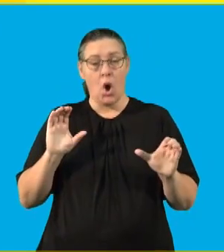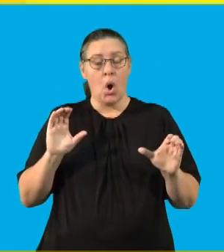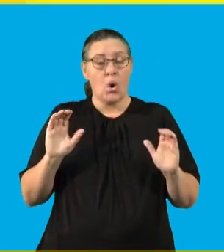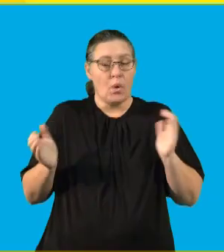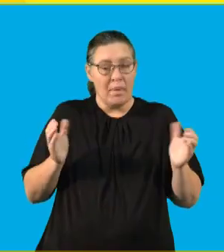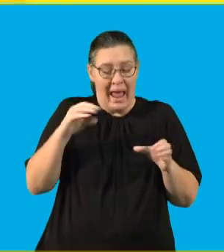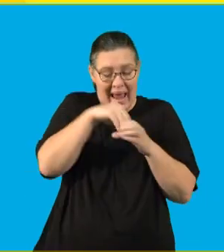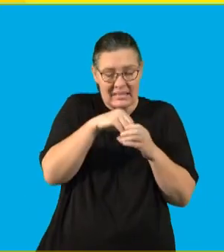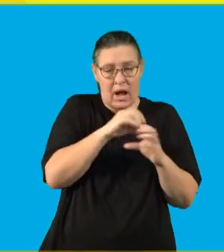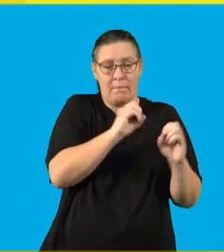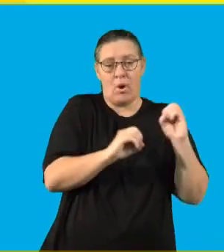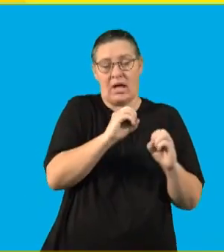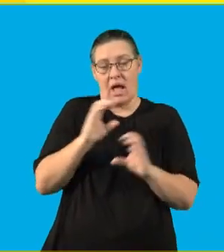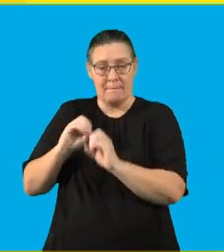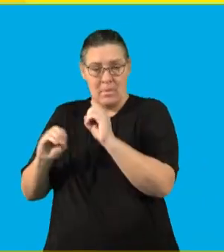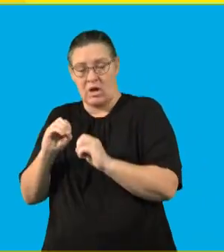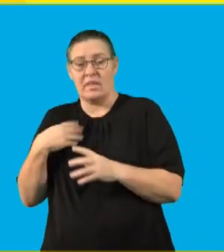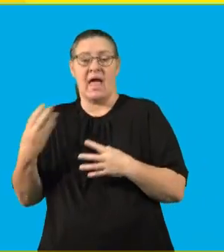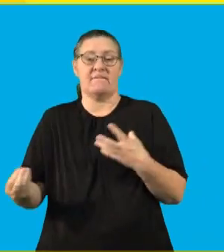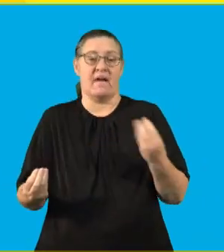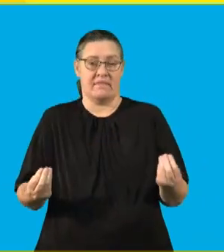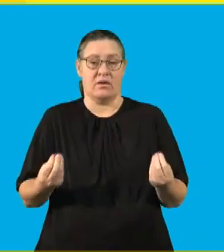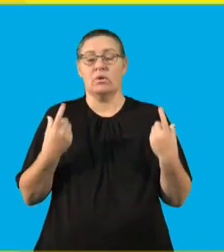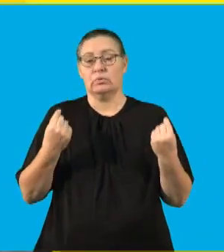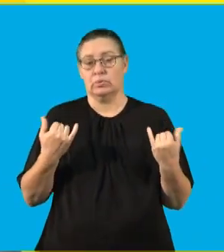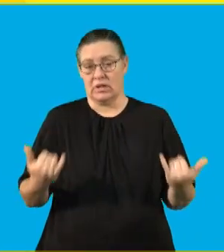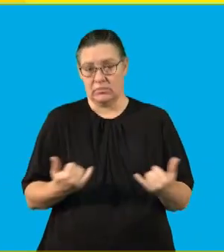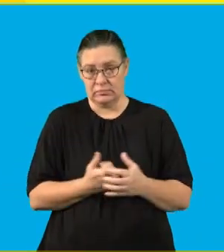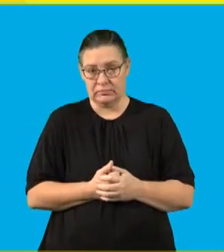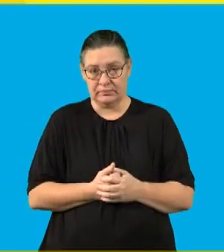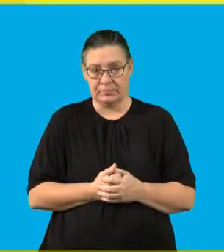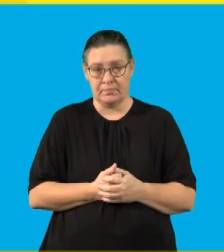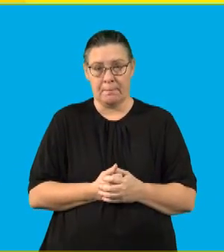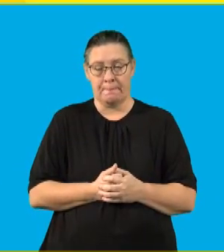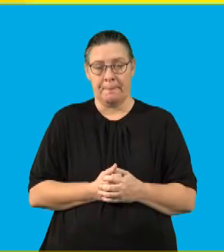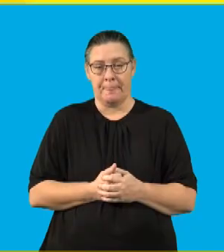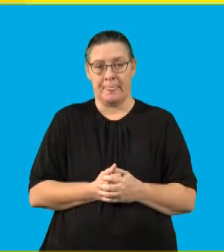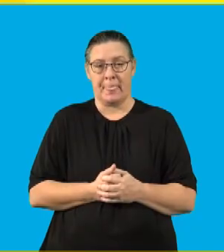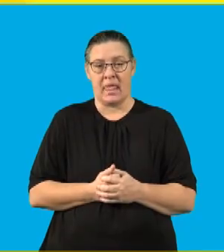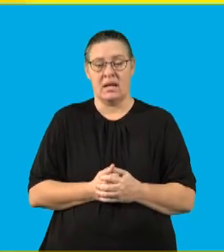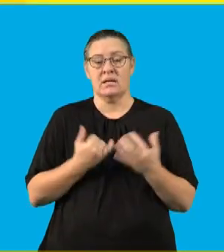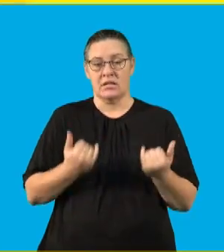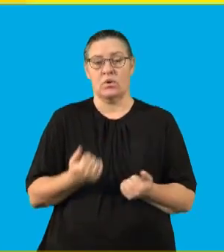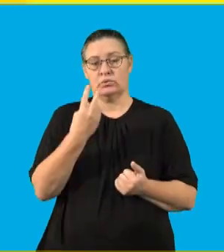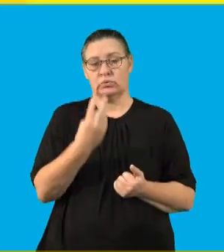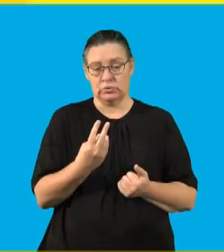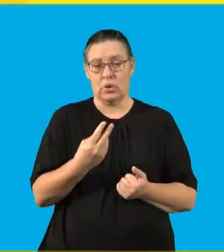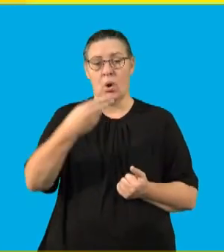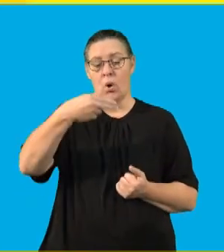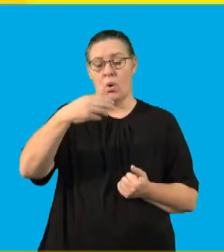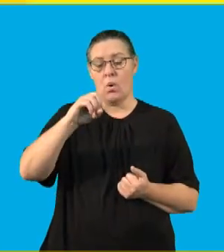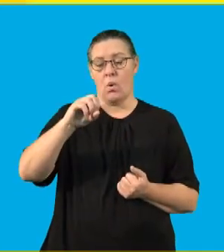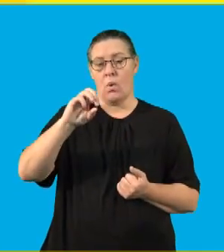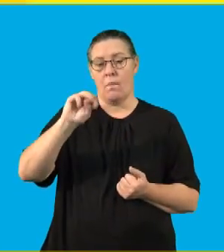to compare the type of intermolecular force that each one has, which is what we're going to be doing now. So if we are comparing now two